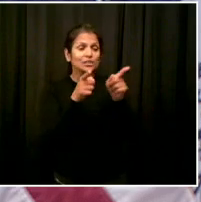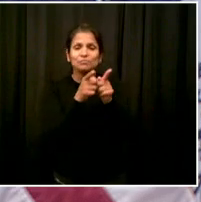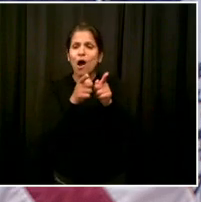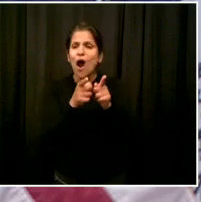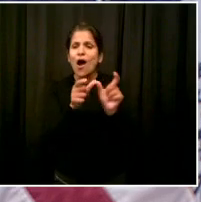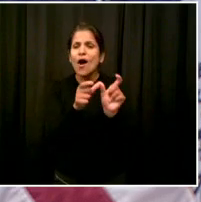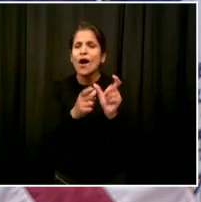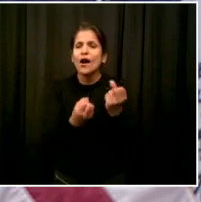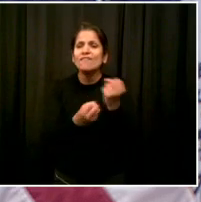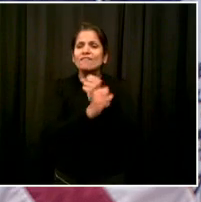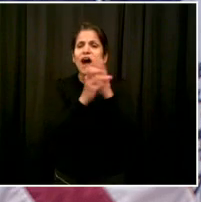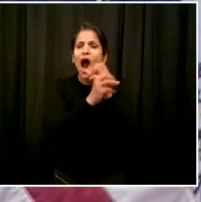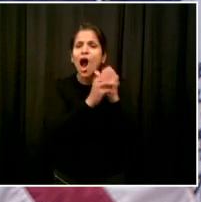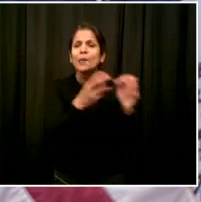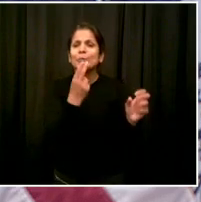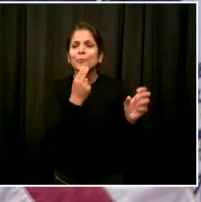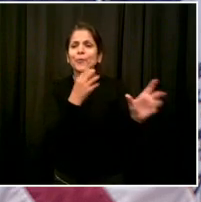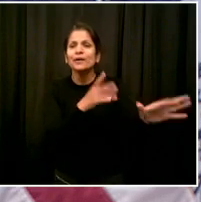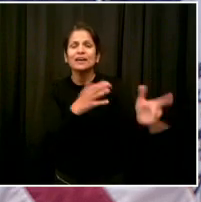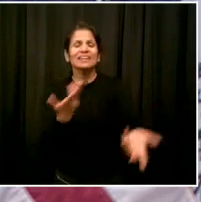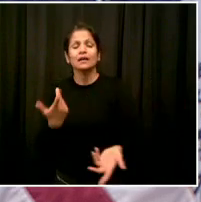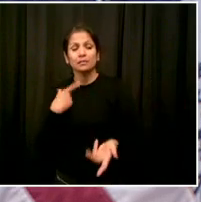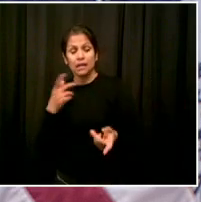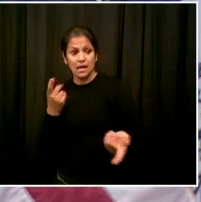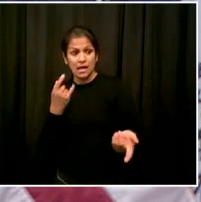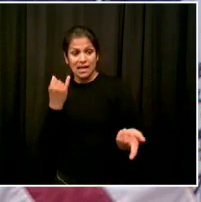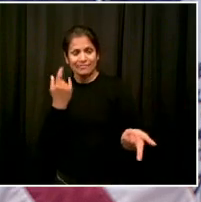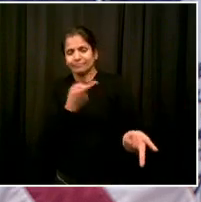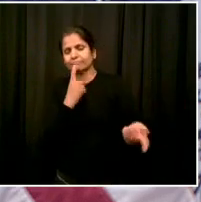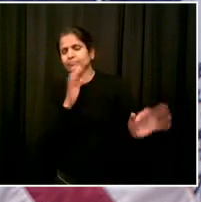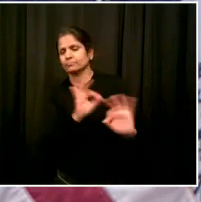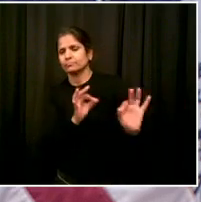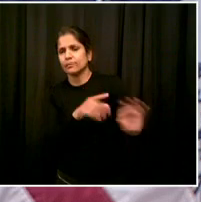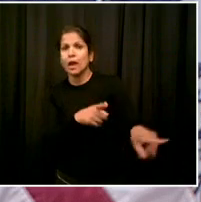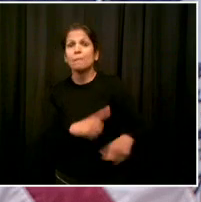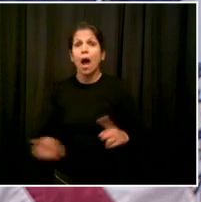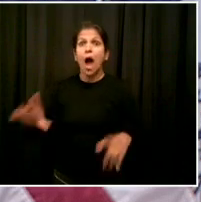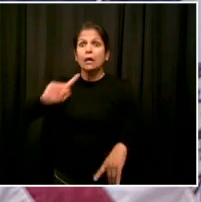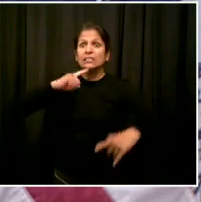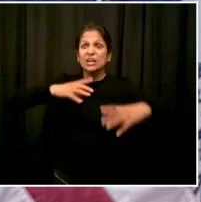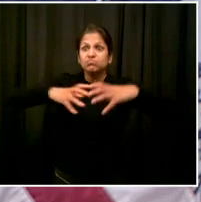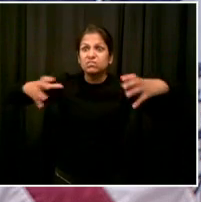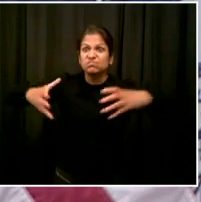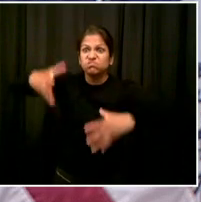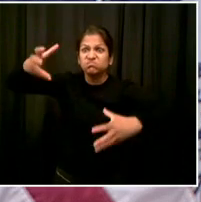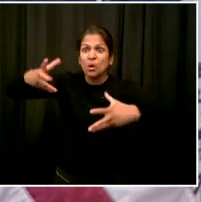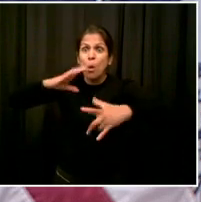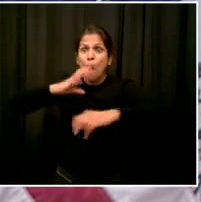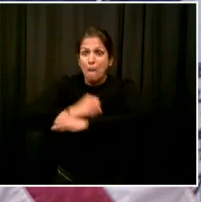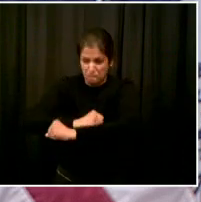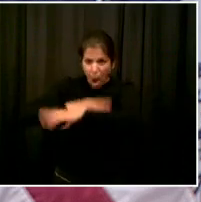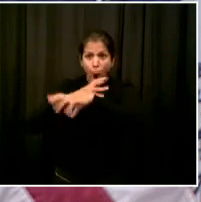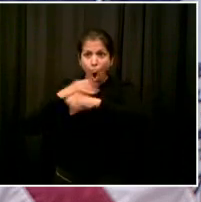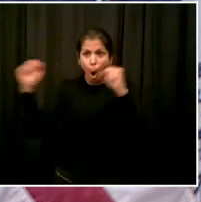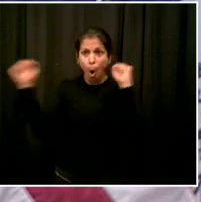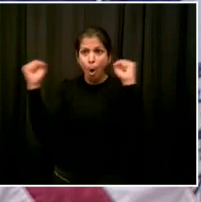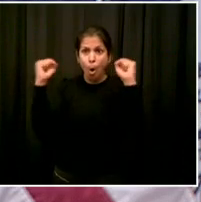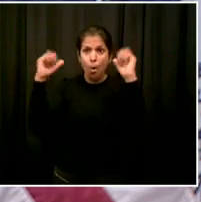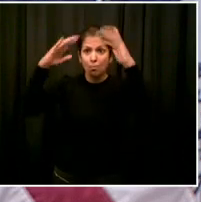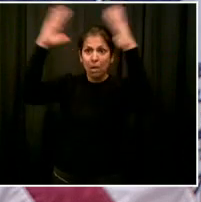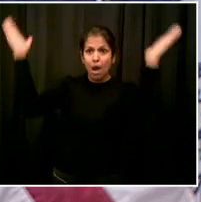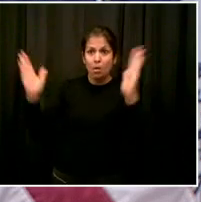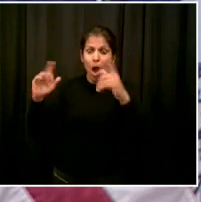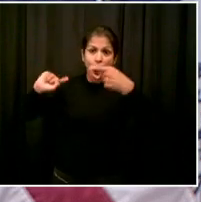frame of like, oh, you have a video of one thing that happened and that means everything is the same way. No, I just don't buy that. If any